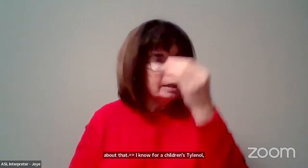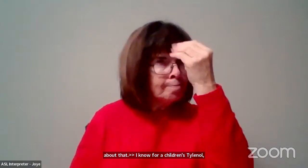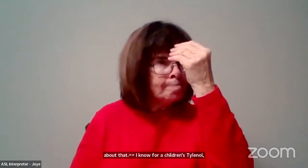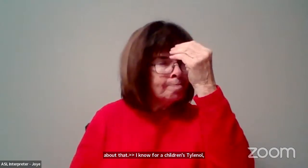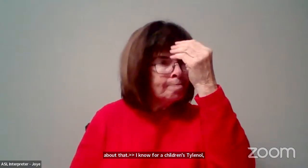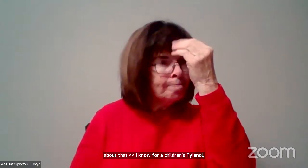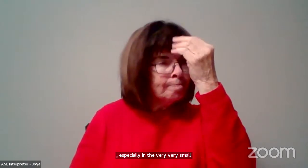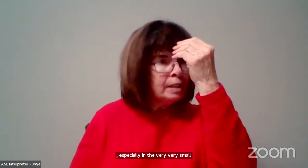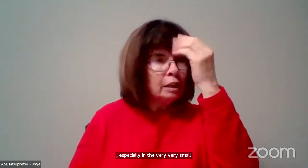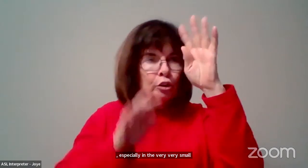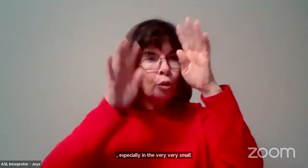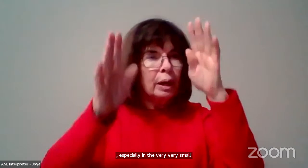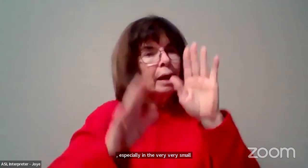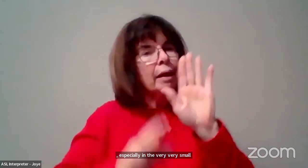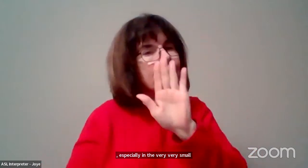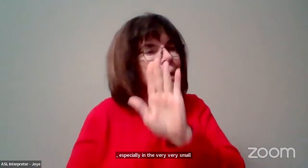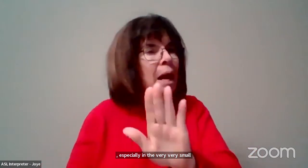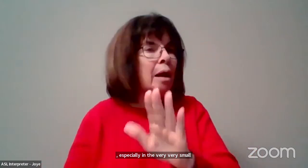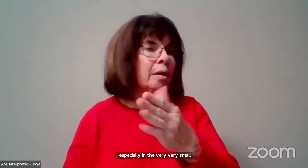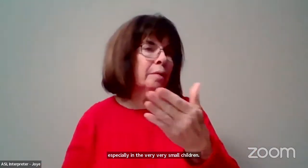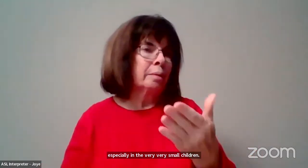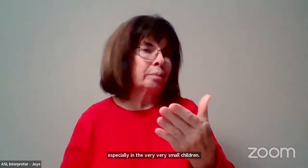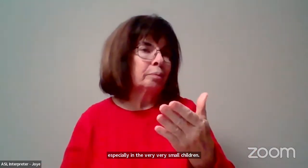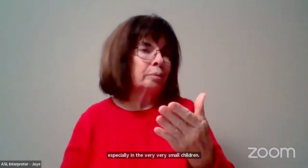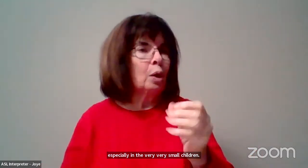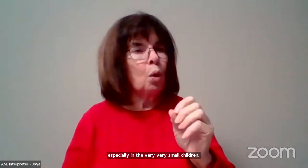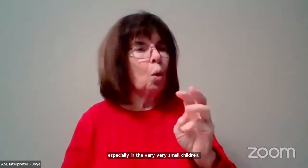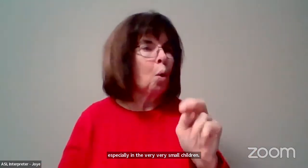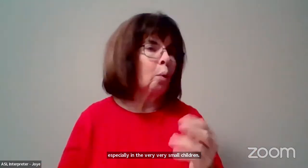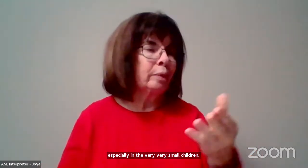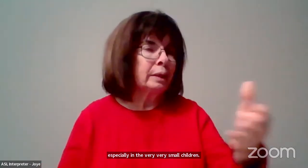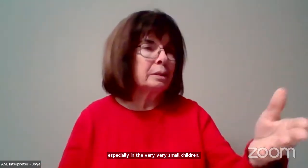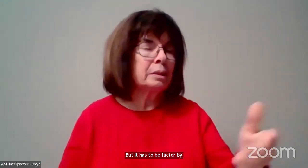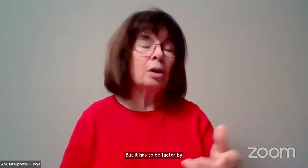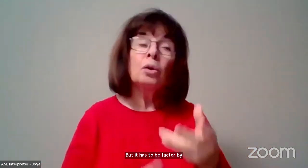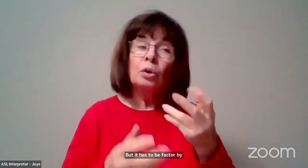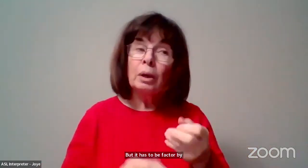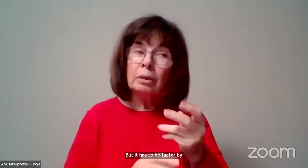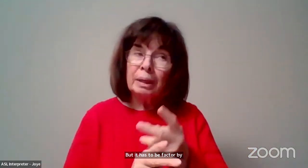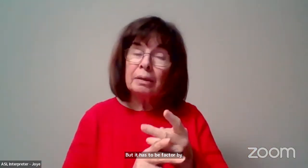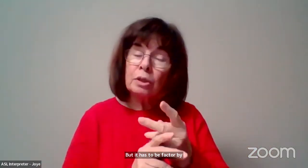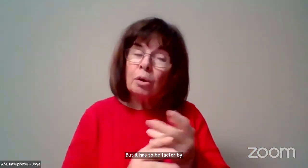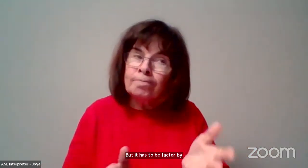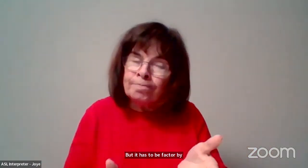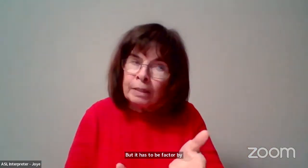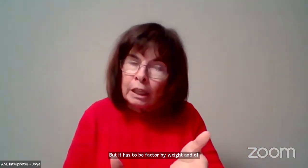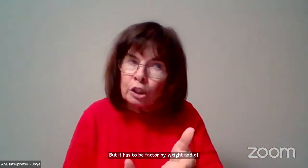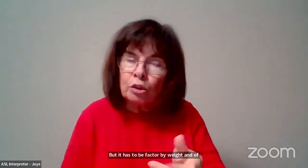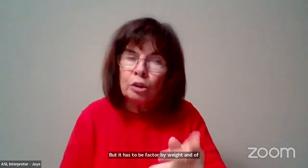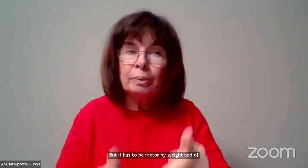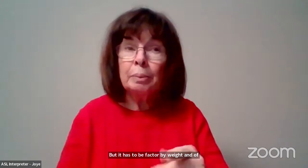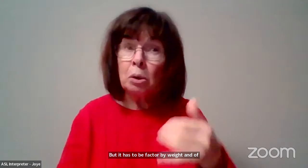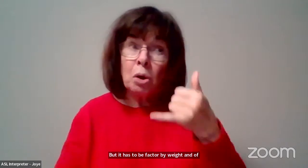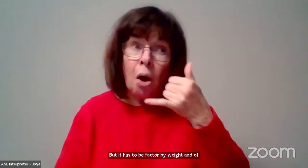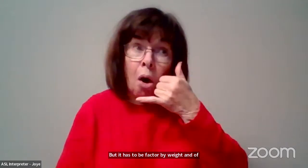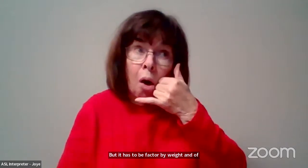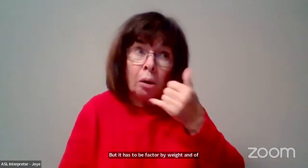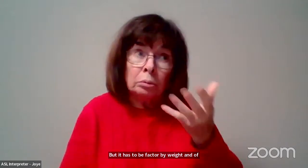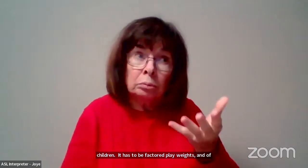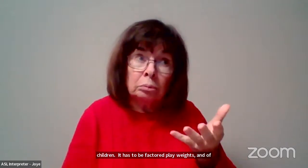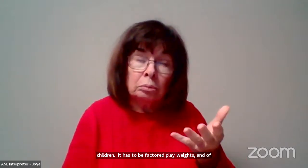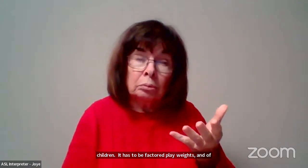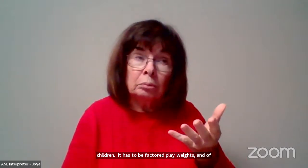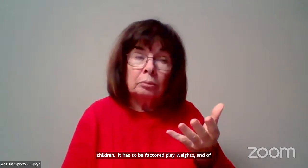own things, we just want to be very careful about that. So encouraging people to call,